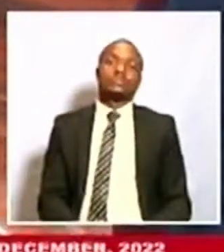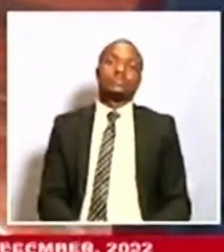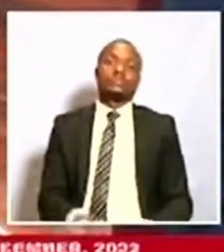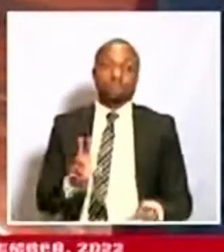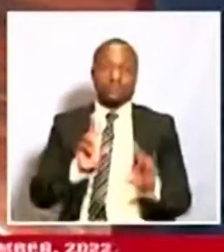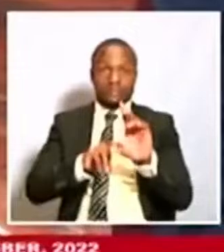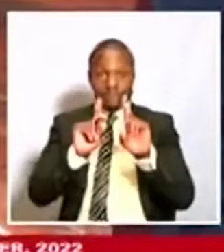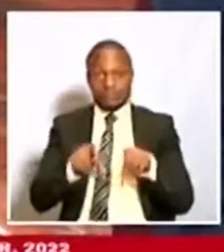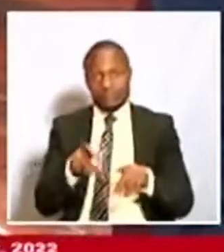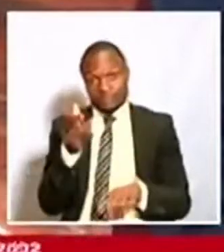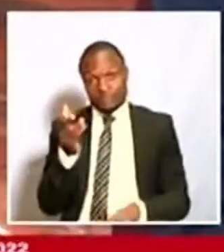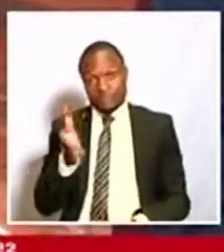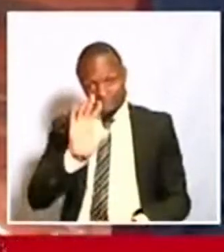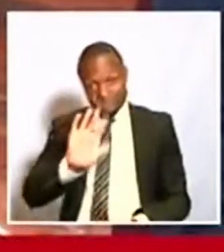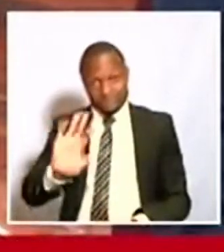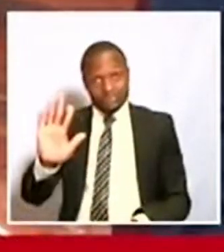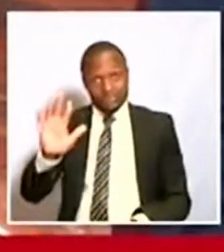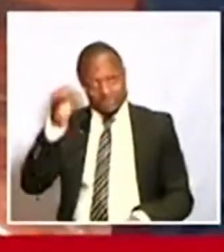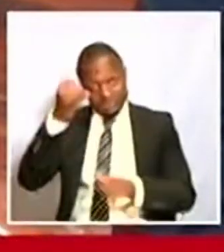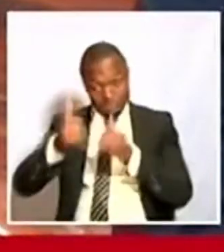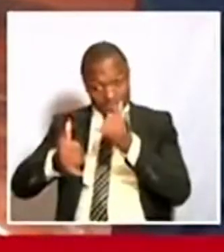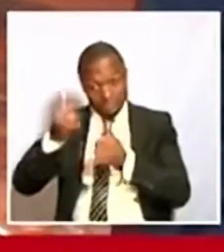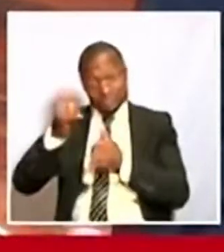Chair, that was my last